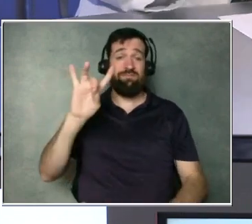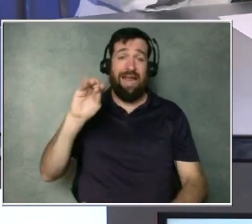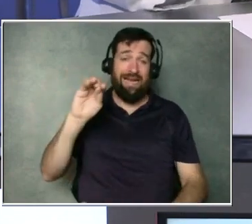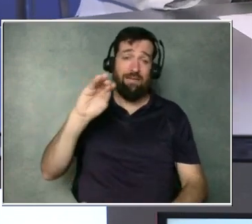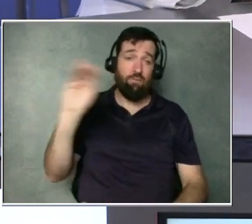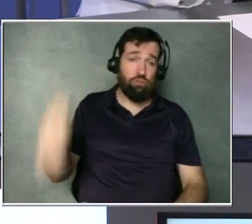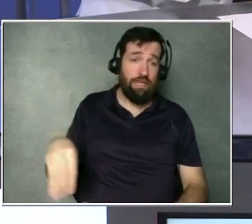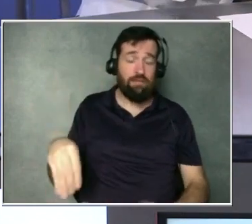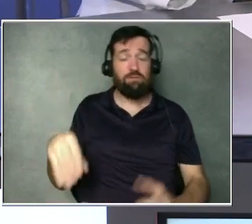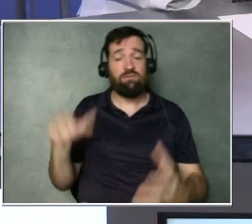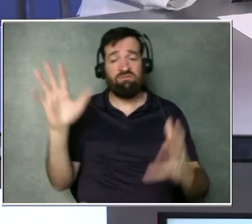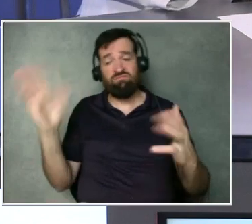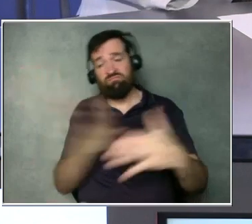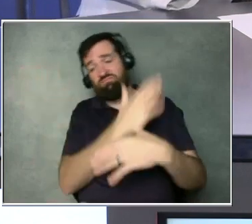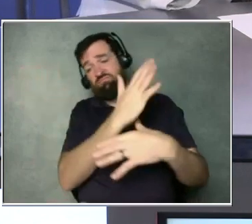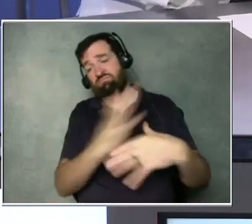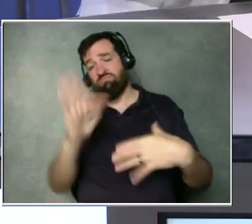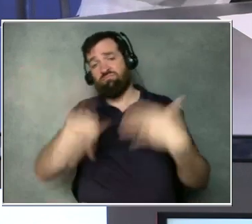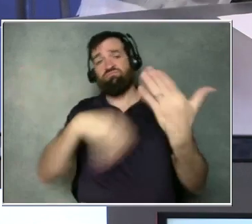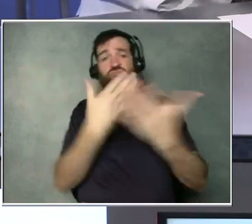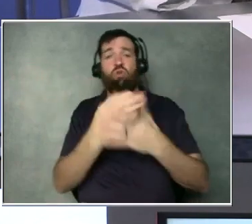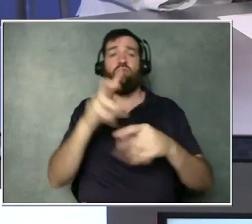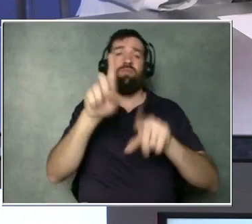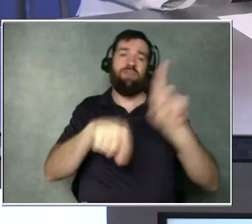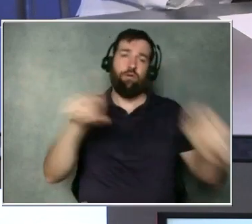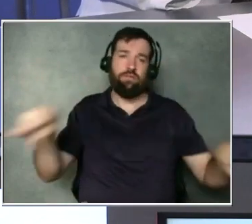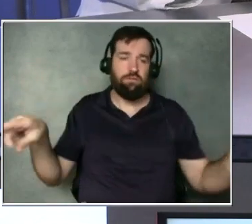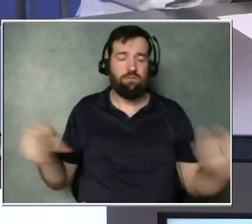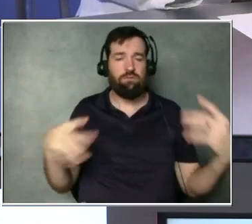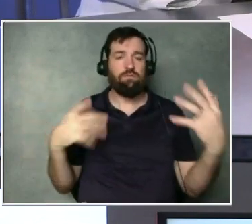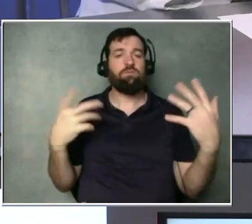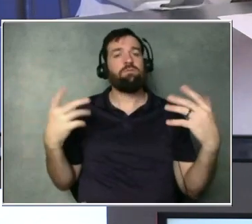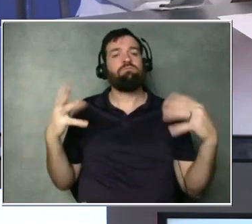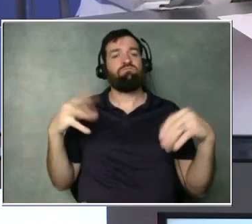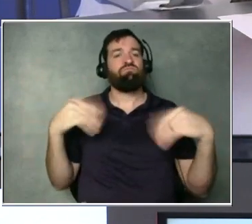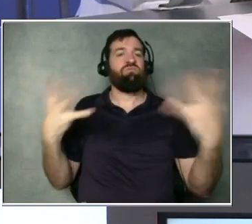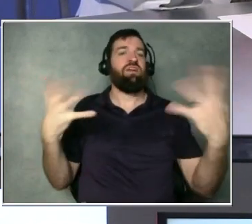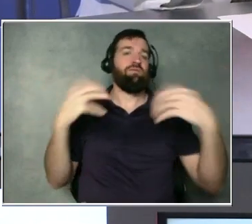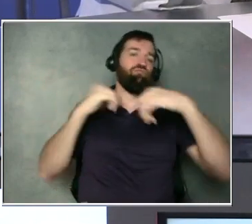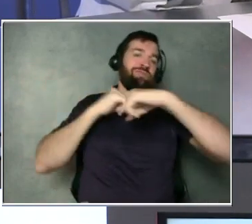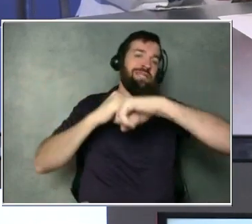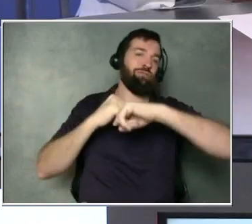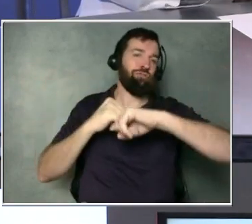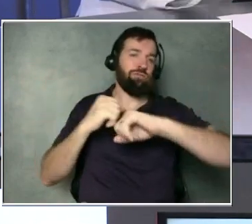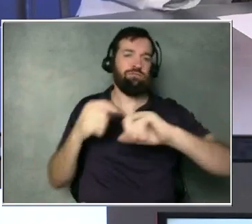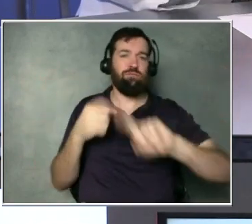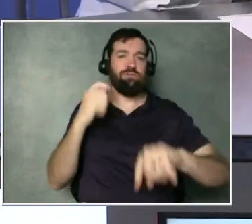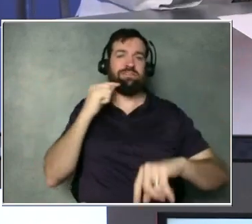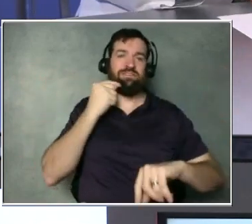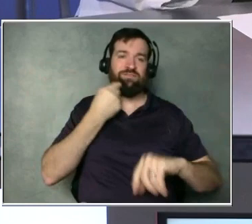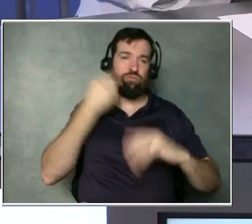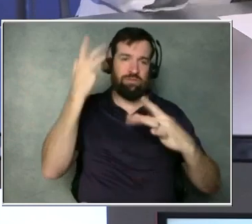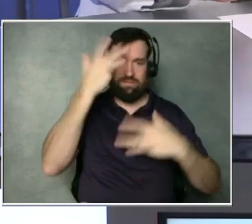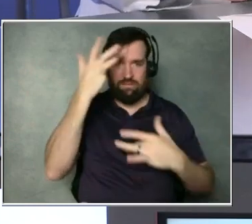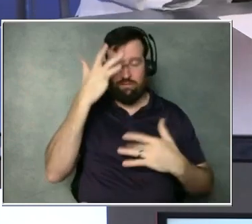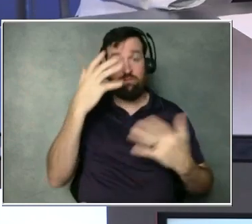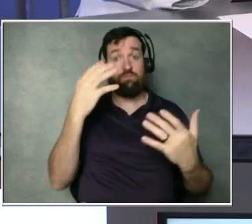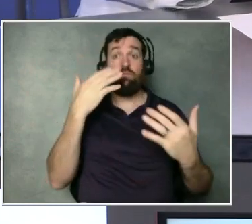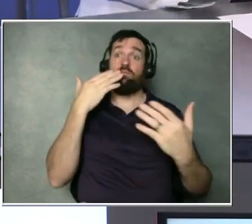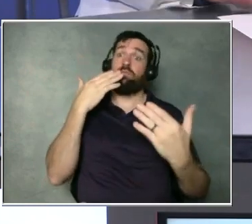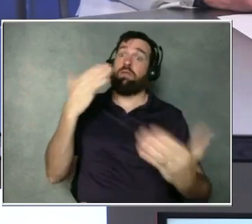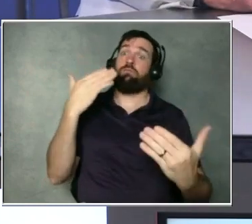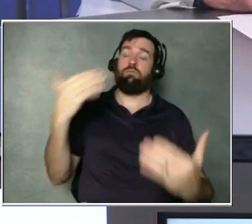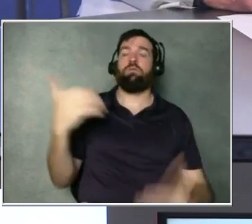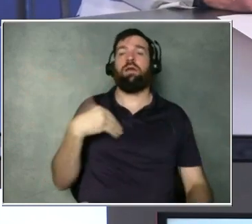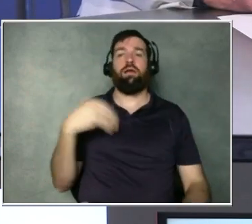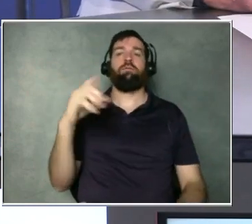all of the variants. And that is really what we get and what gives us protection from that severe disease overall. And so thankfully, we do have that T